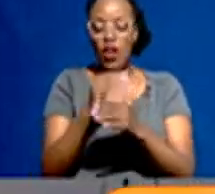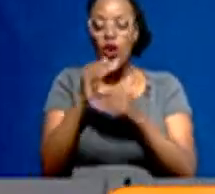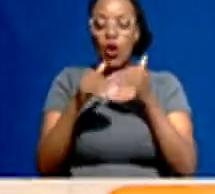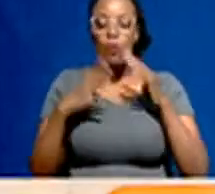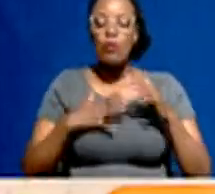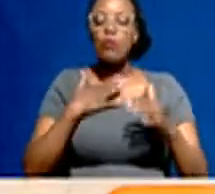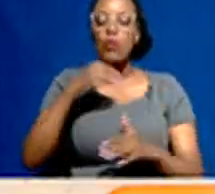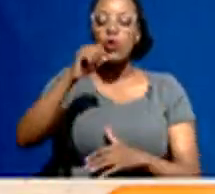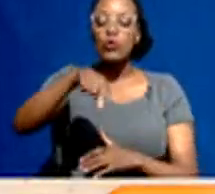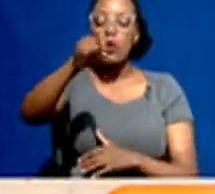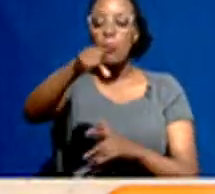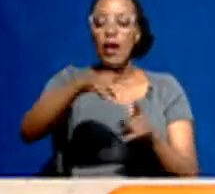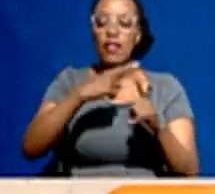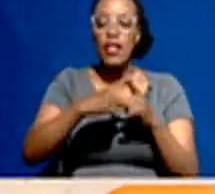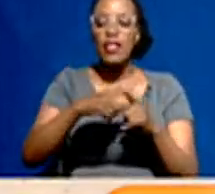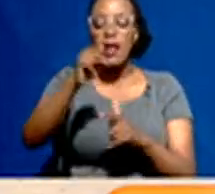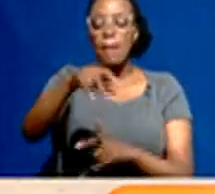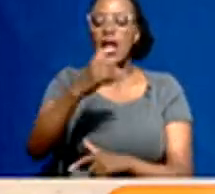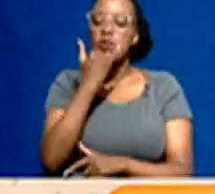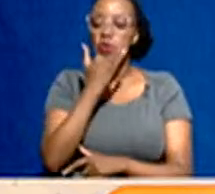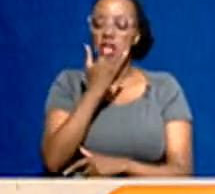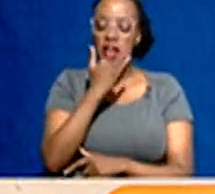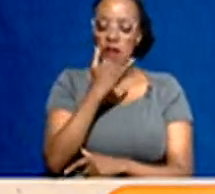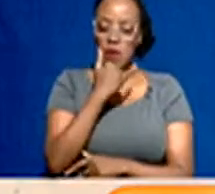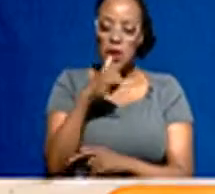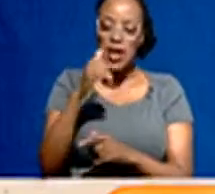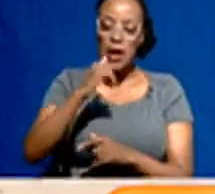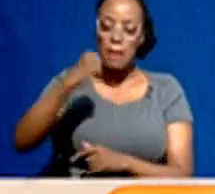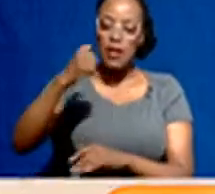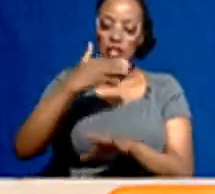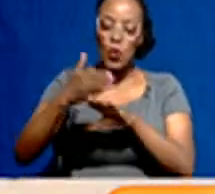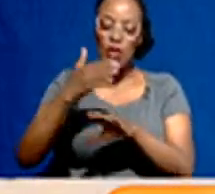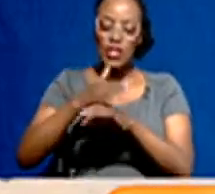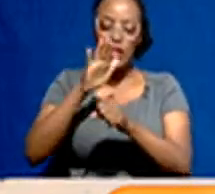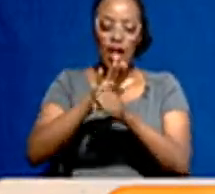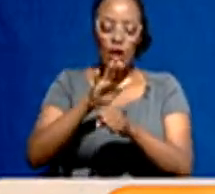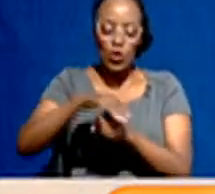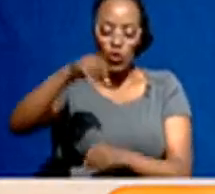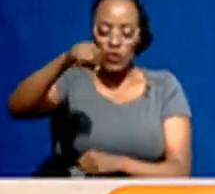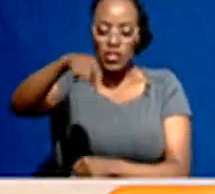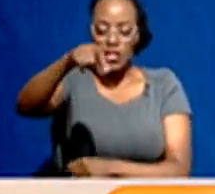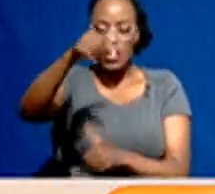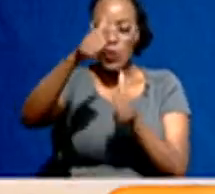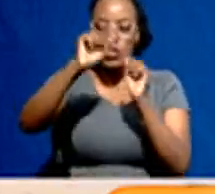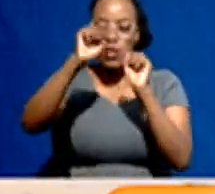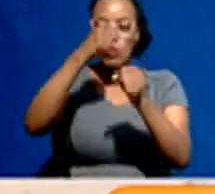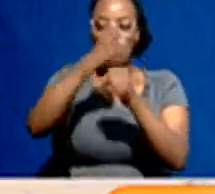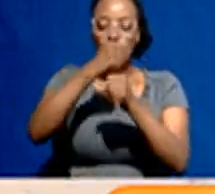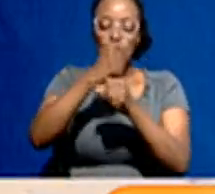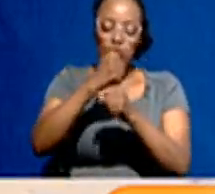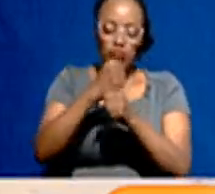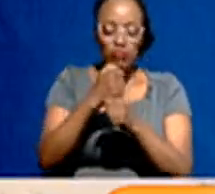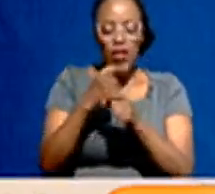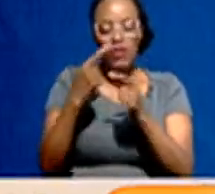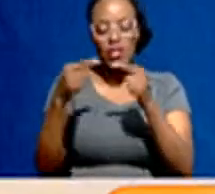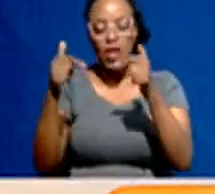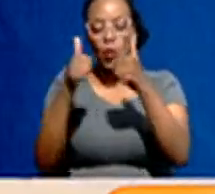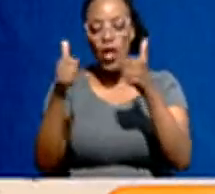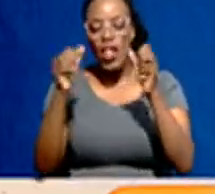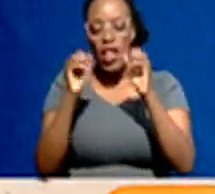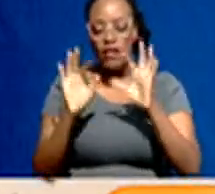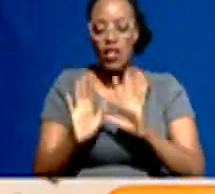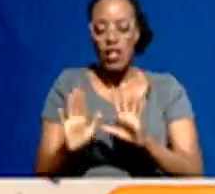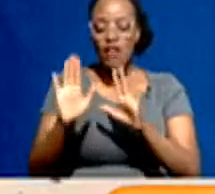plant and they come to the wrong site. They've wasted so many seedlings that could have done well if they were left